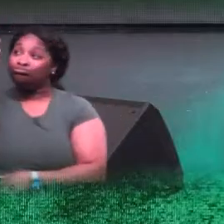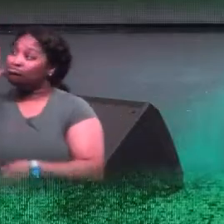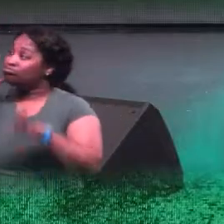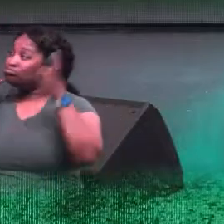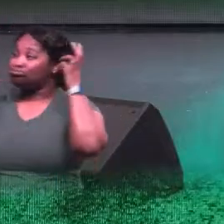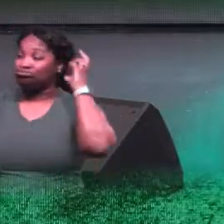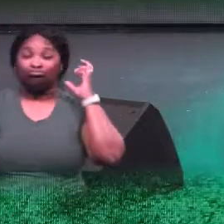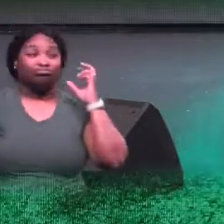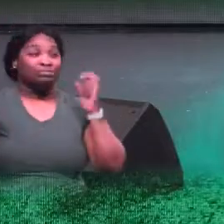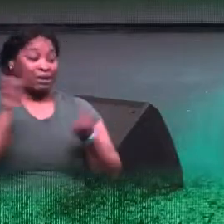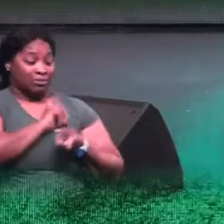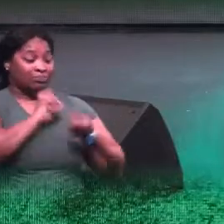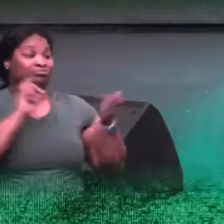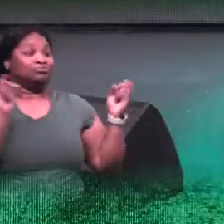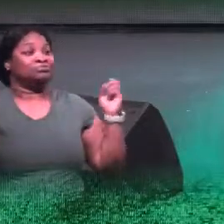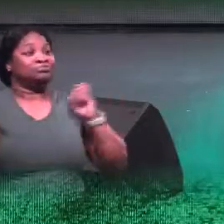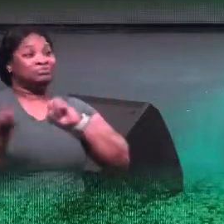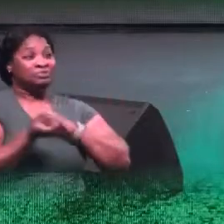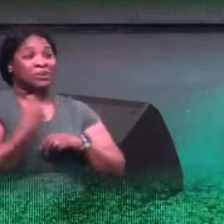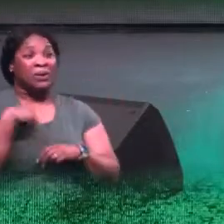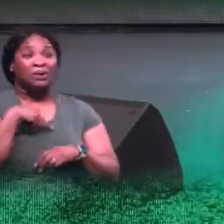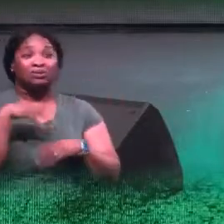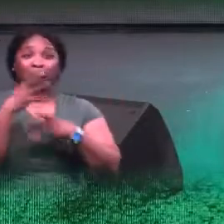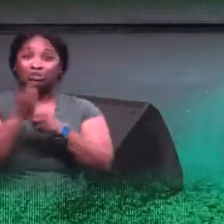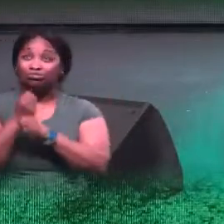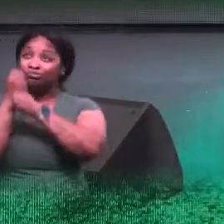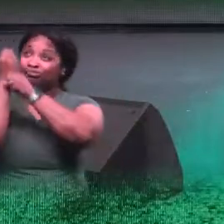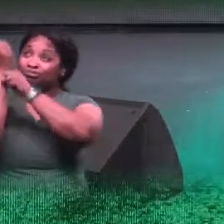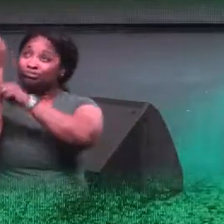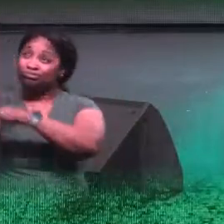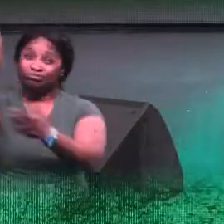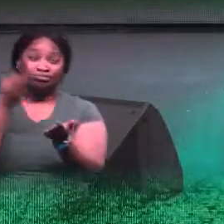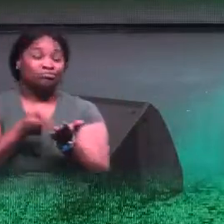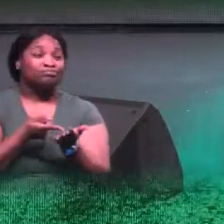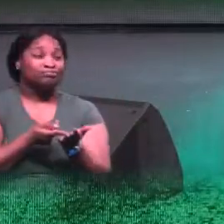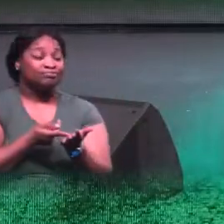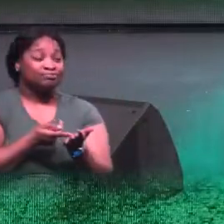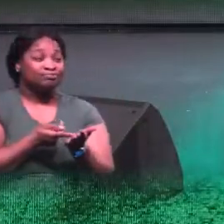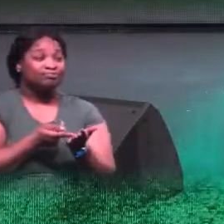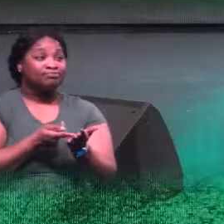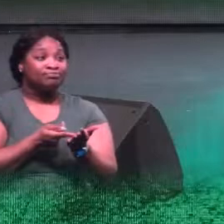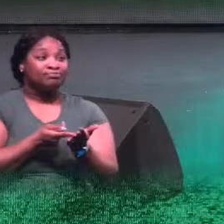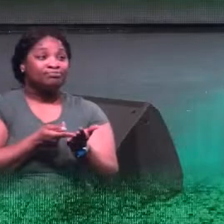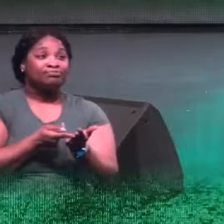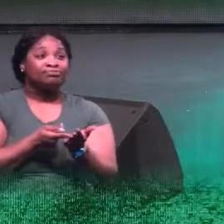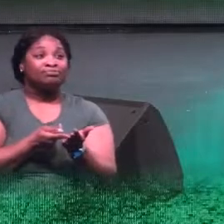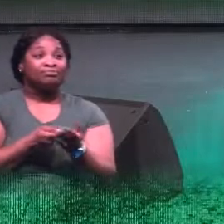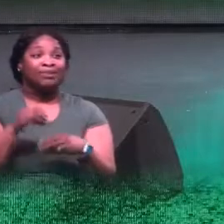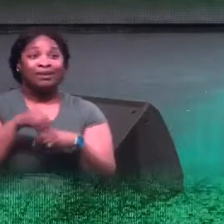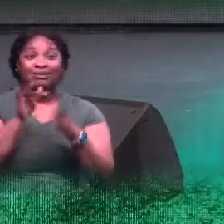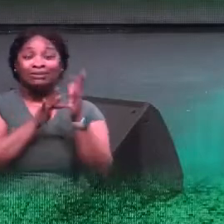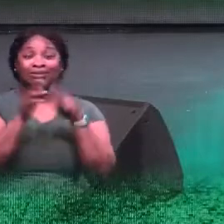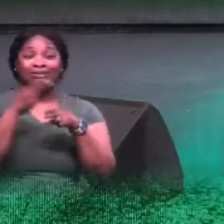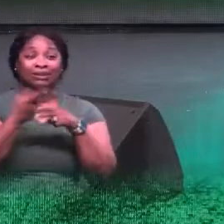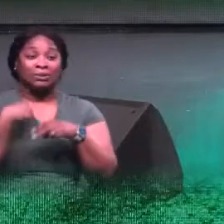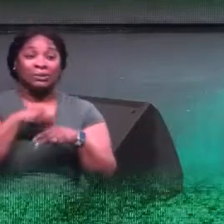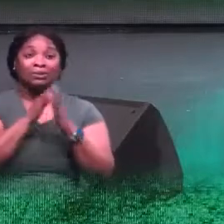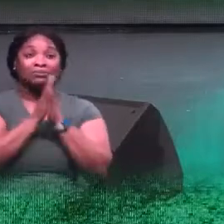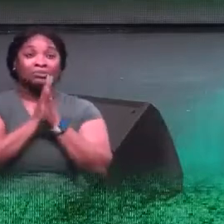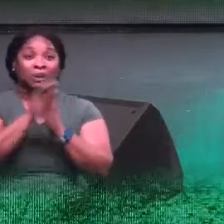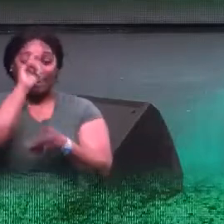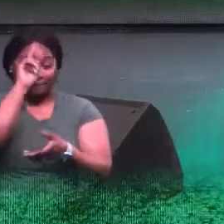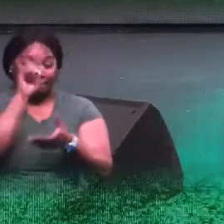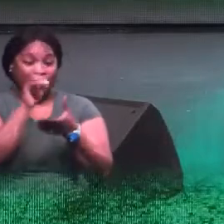heard. Change our hearts as we stand on your word. In Jesus' name we pray